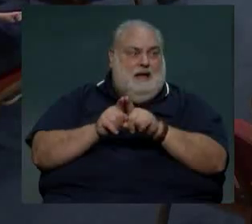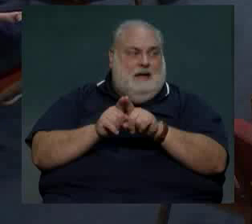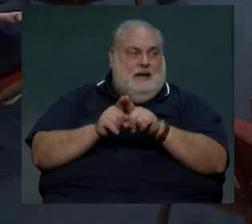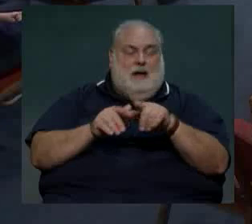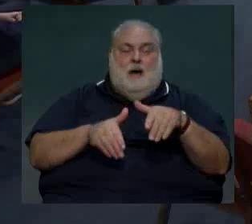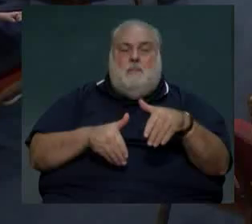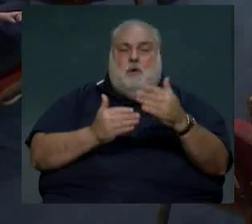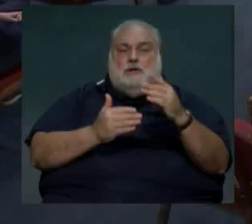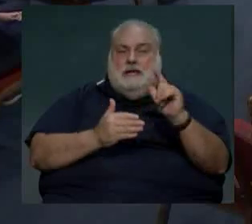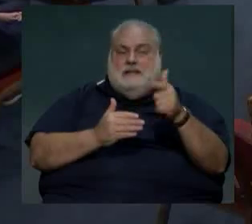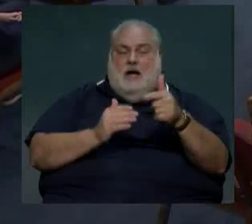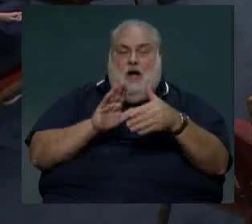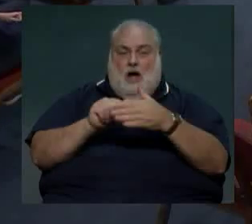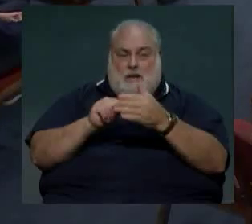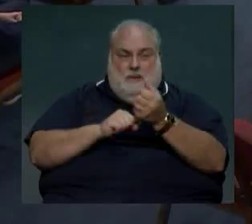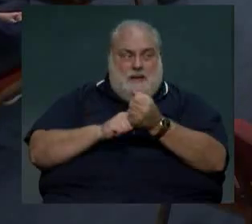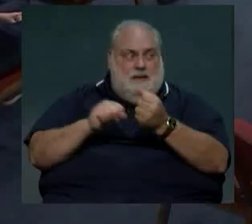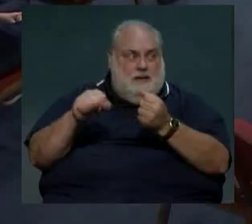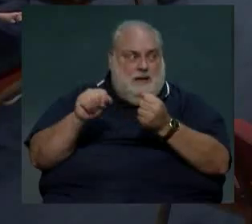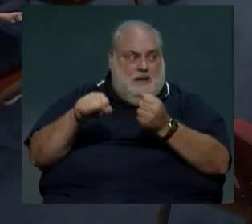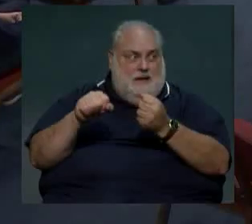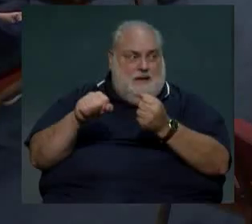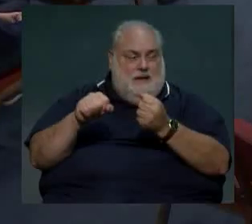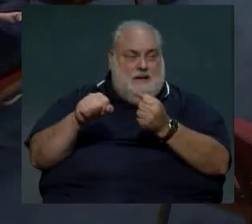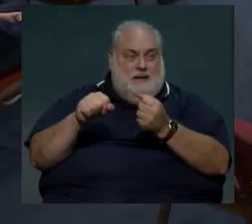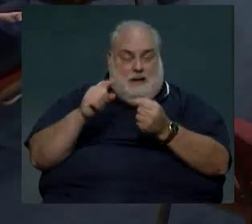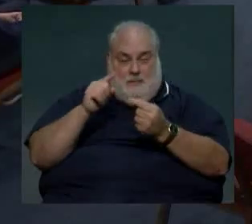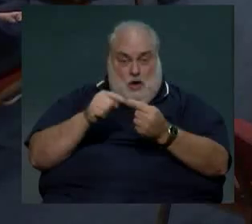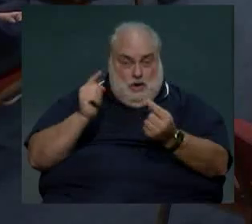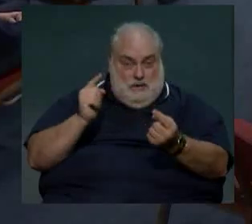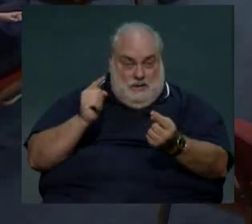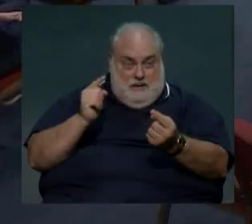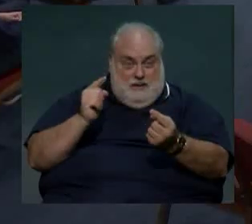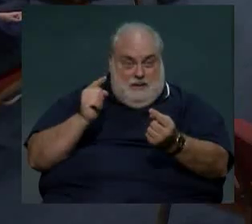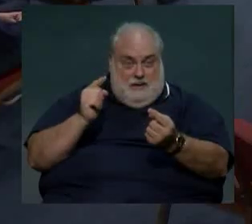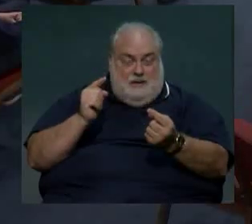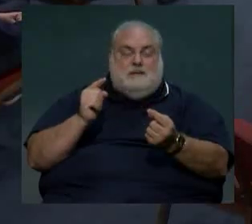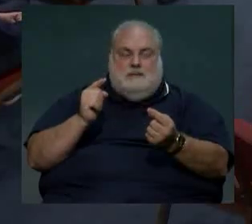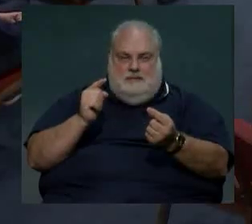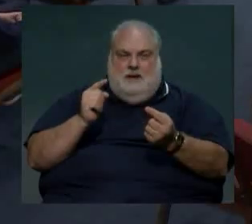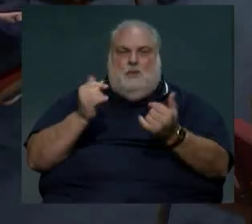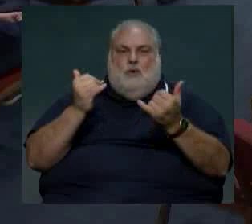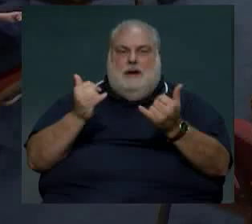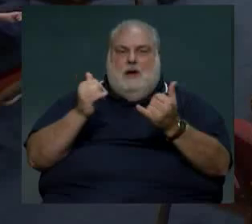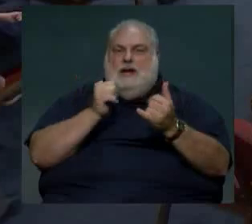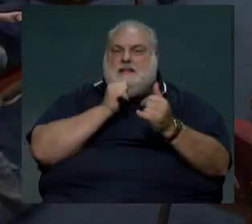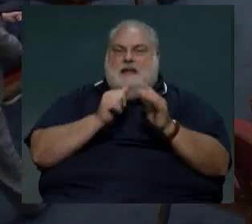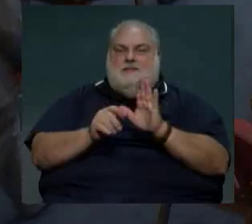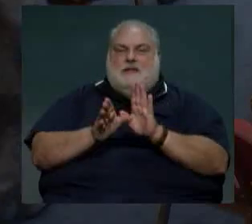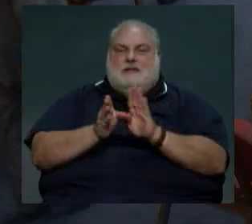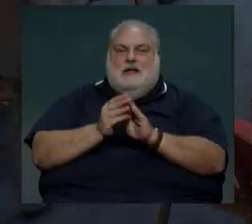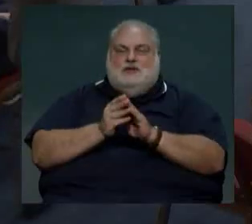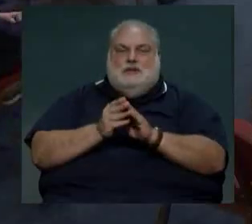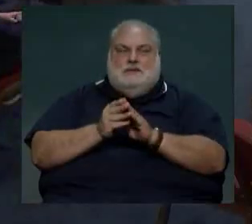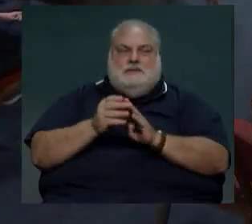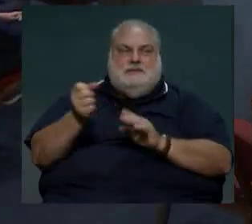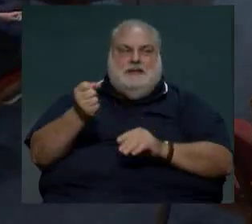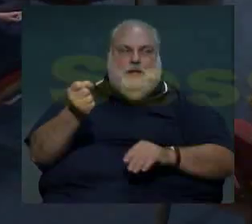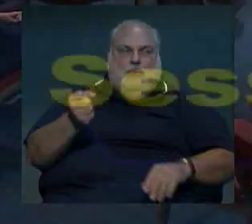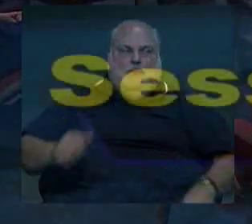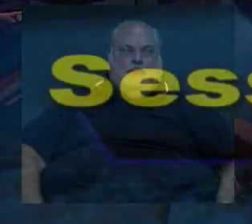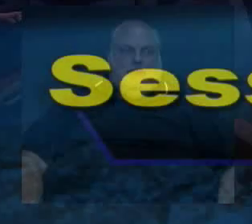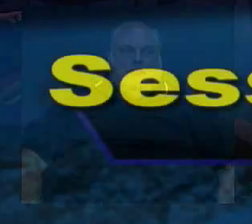been a motion and a second. All those in favor, please say aye. Aye. All those opposed, please say nay. Thank you.